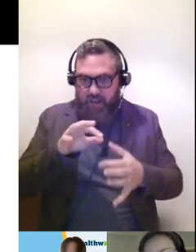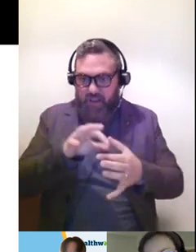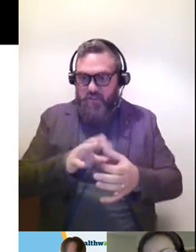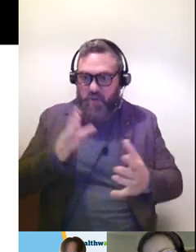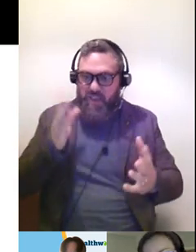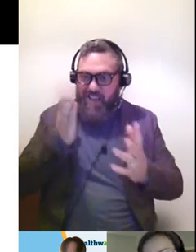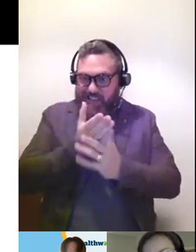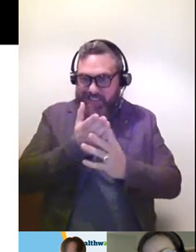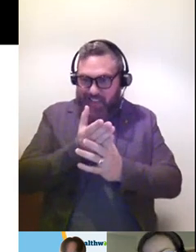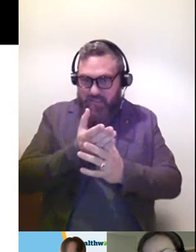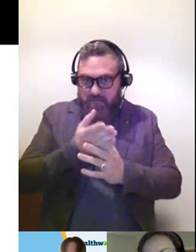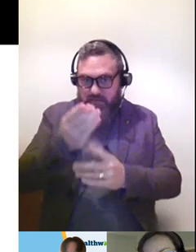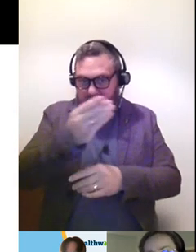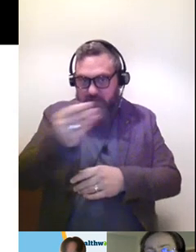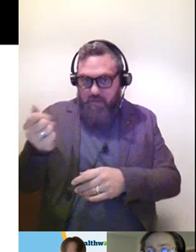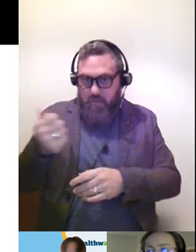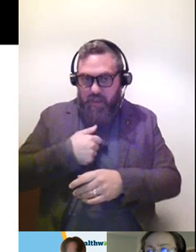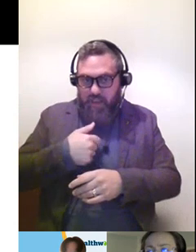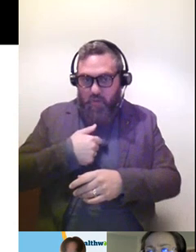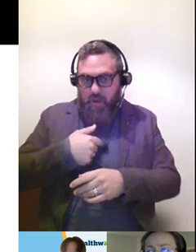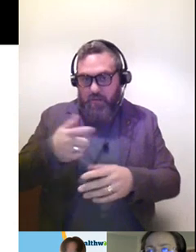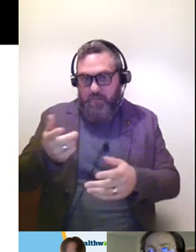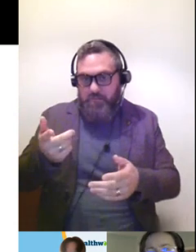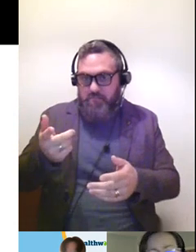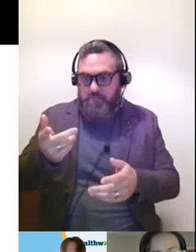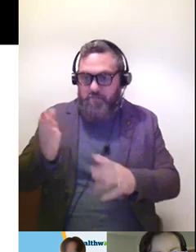accessing some of our quality services.